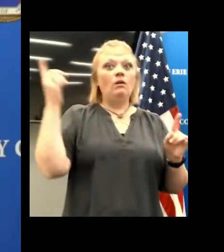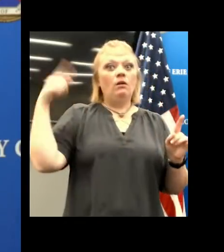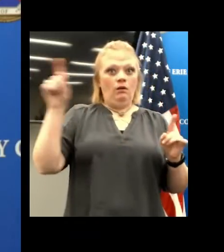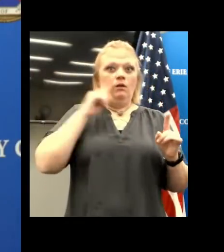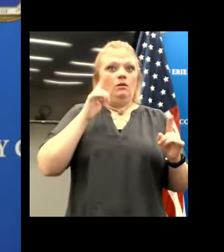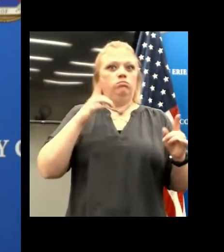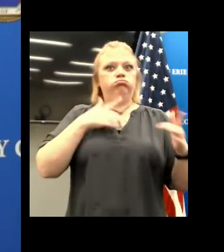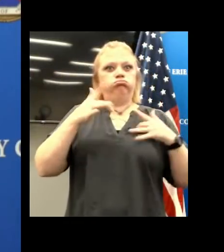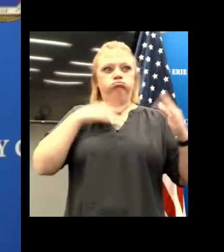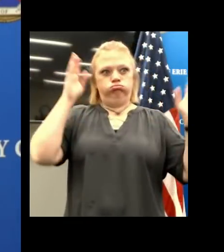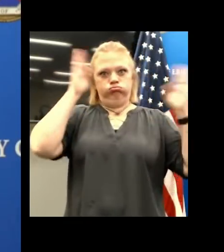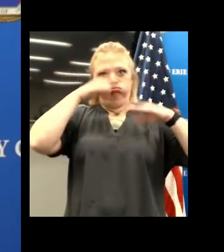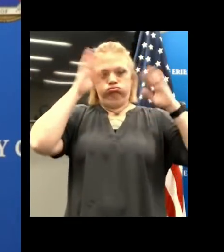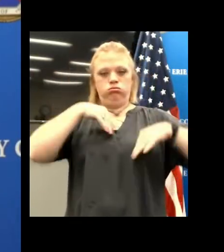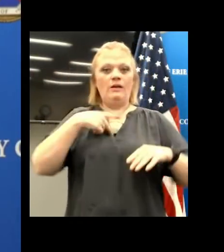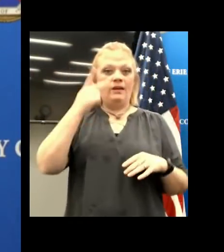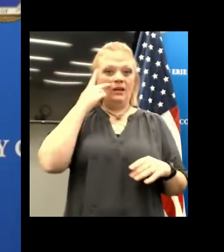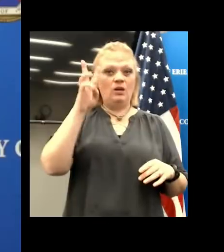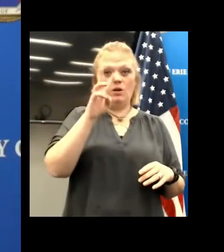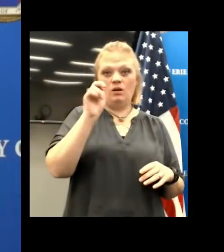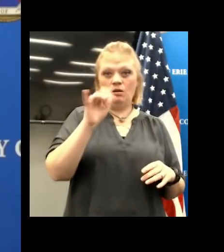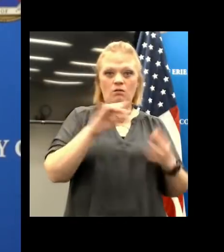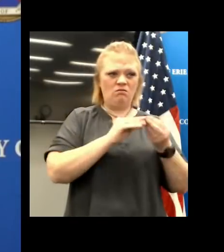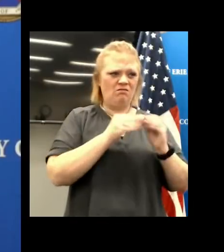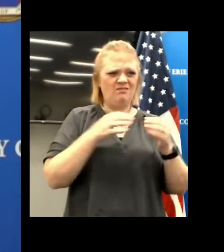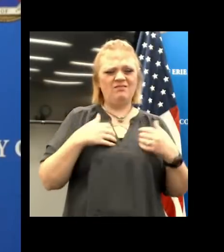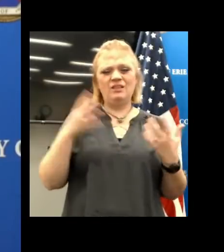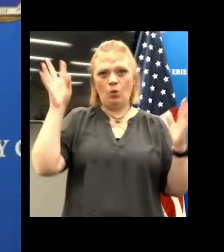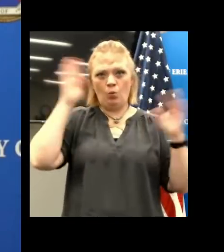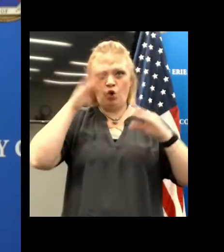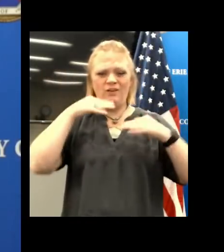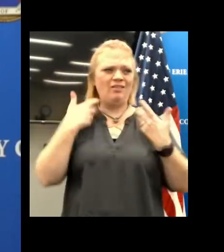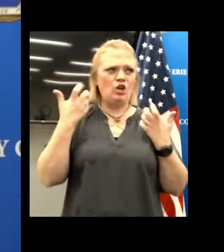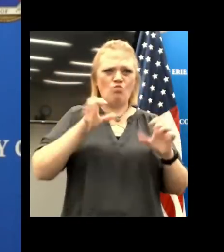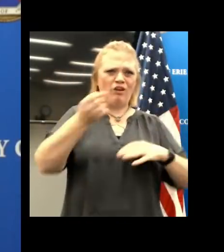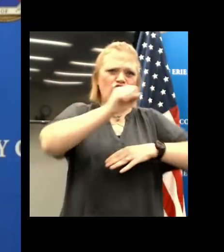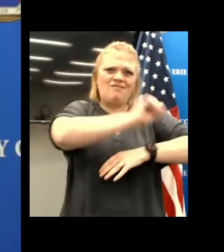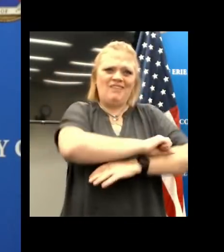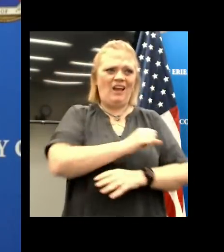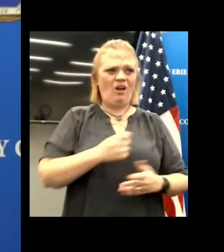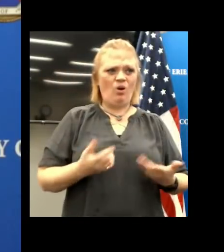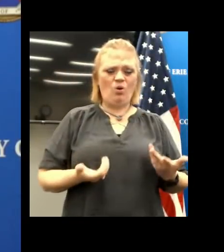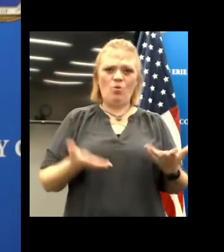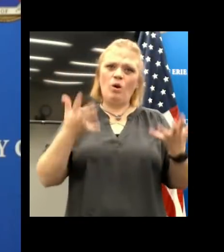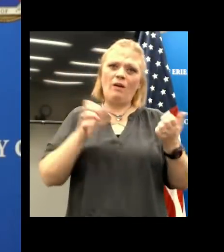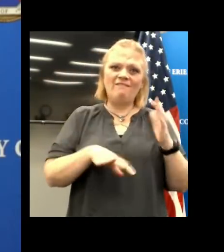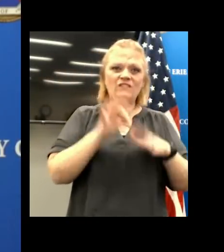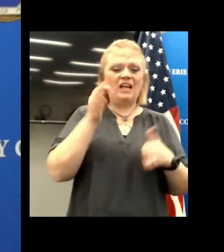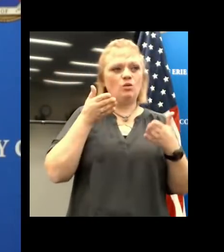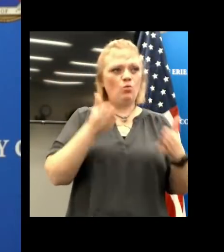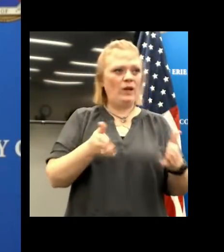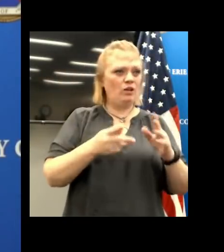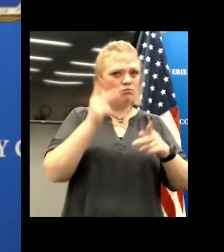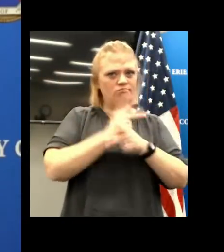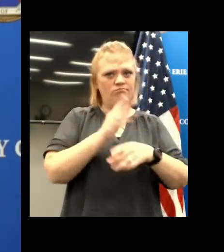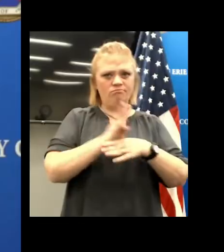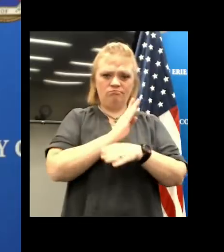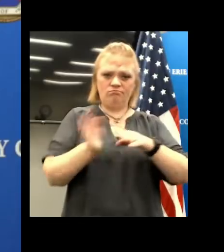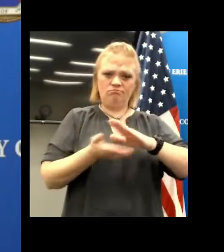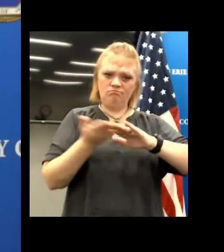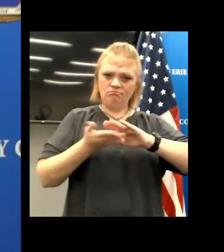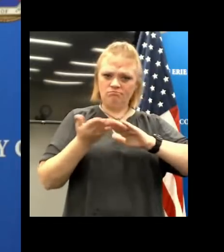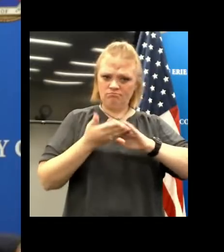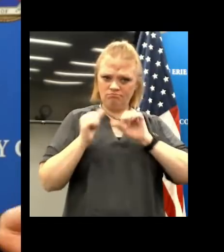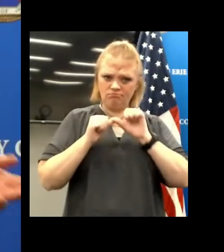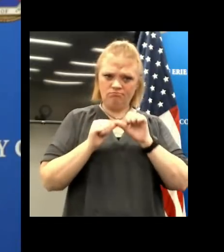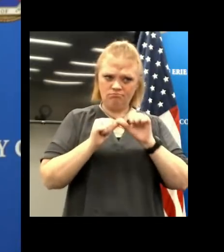worried. They see the Western New York numbers, they're worried. They don't want to shut down. We've all said that. We don't want to shut down. We want to find a way to keep our businesses going.